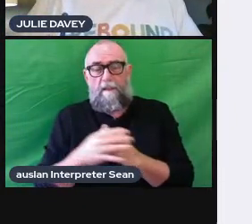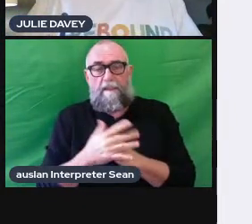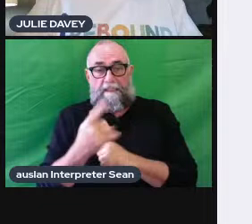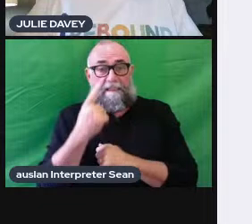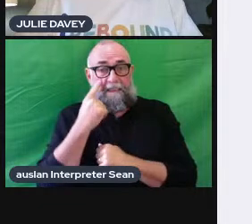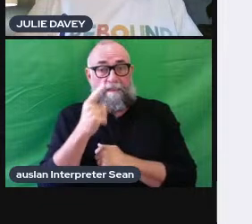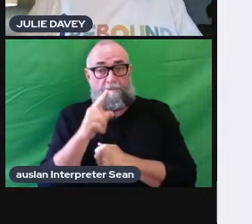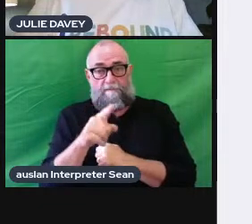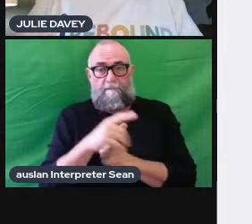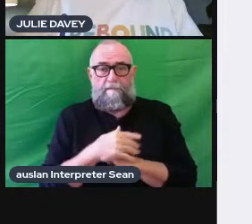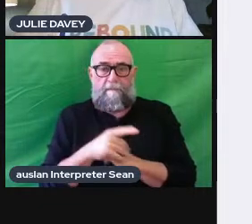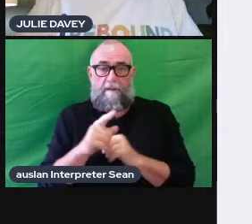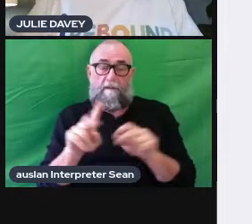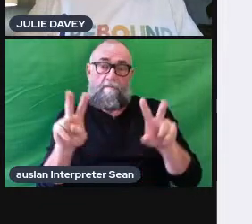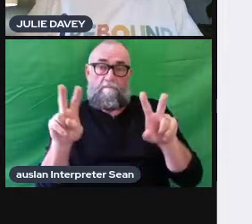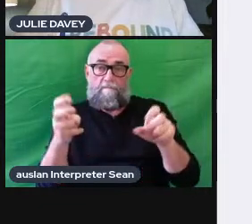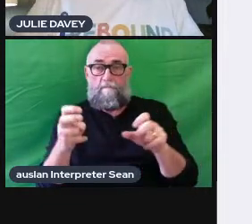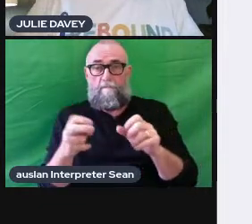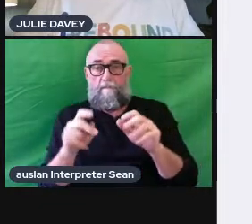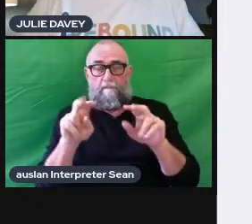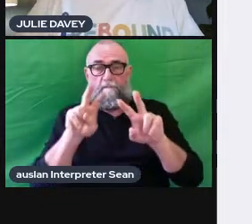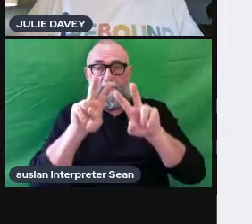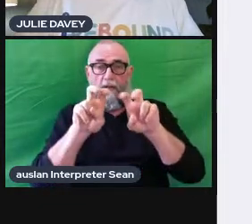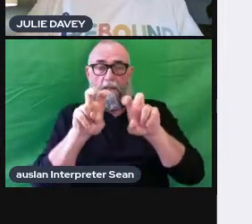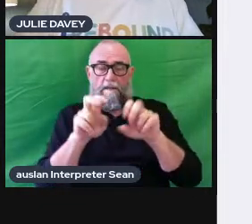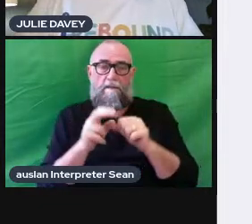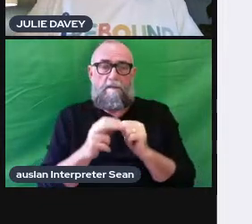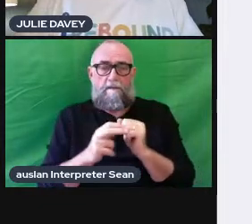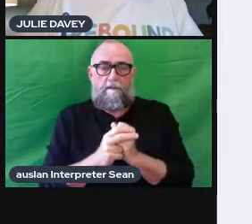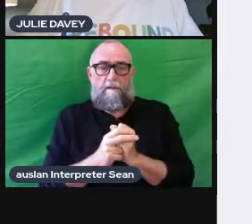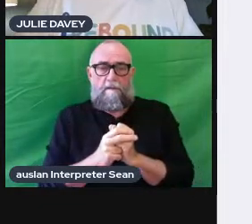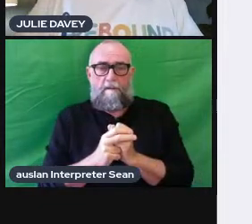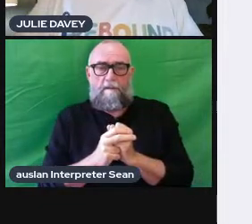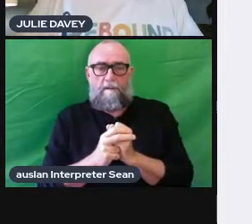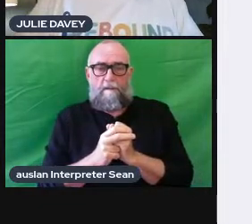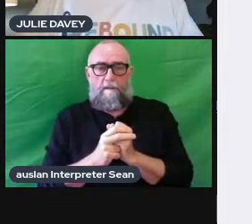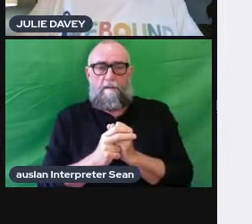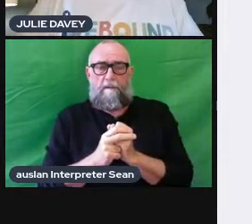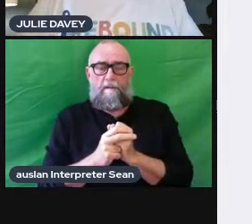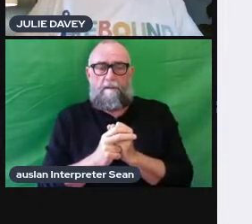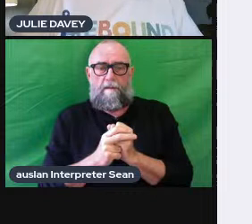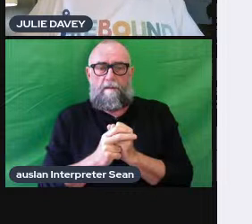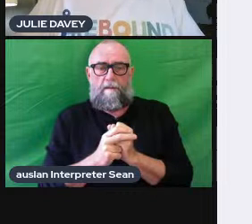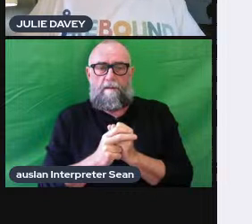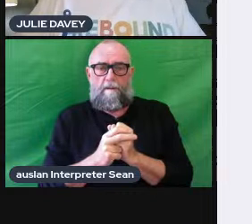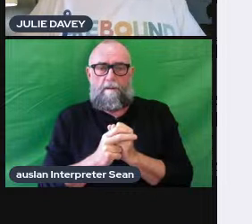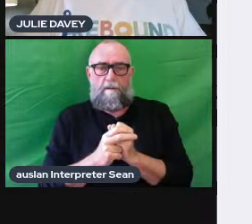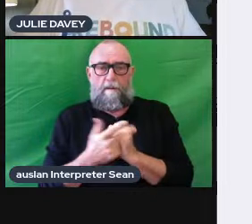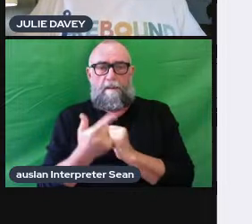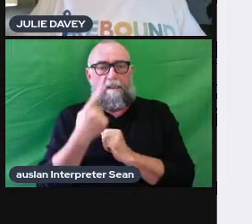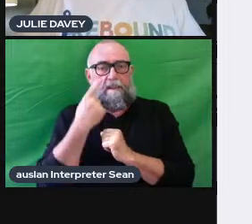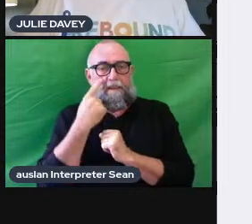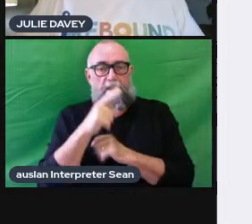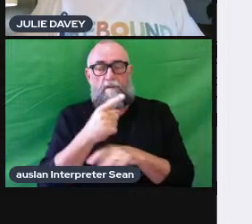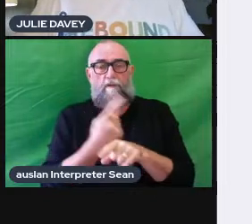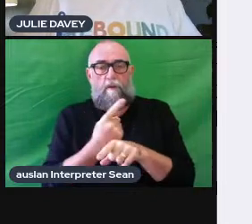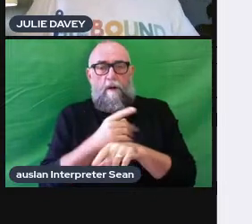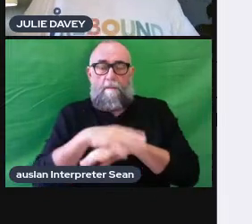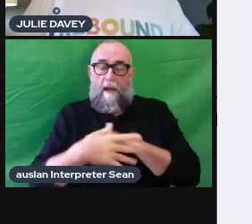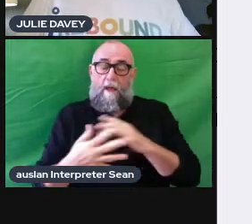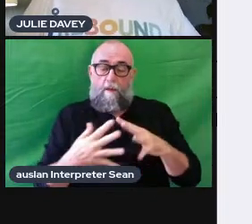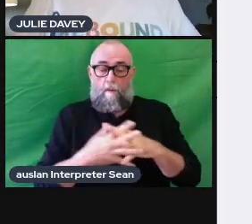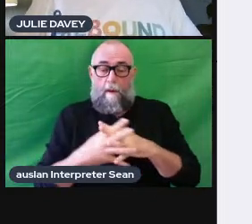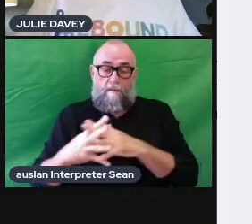the title page of the website, and it sits within the Enable Me website of the Stroke Foundation.